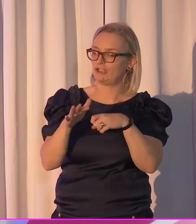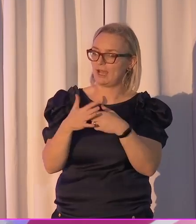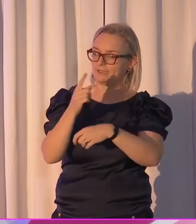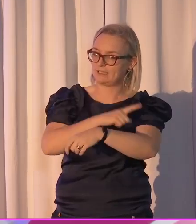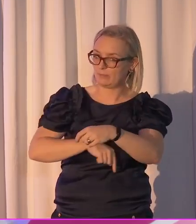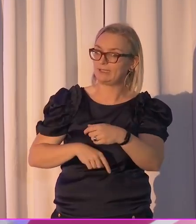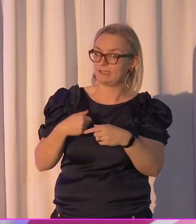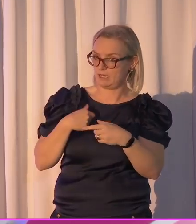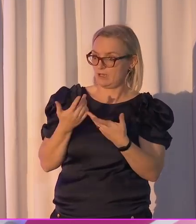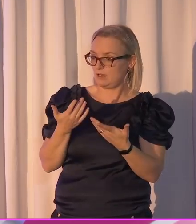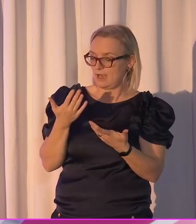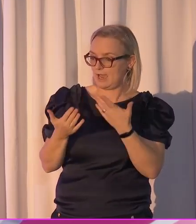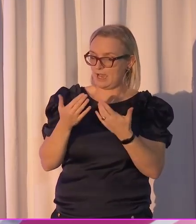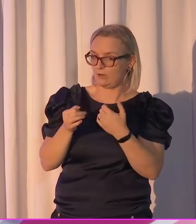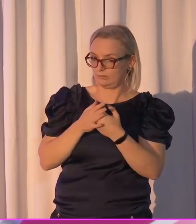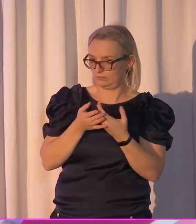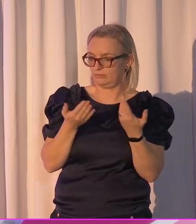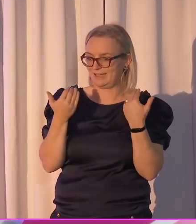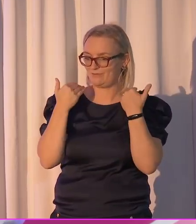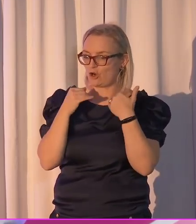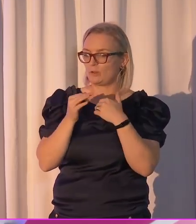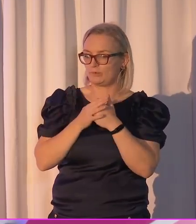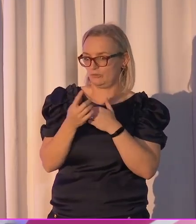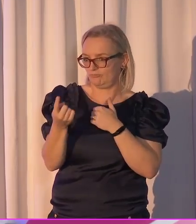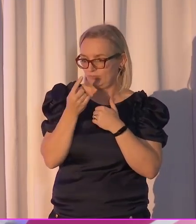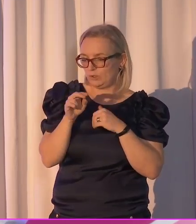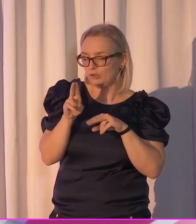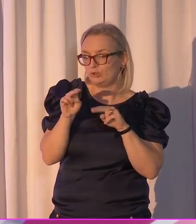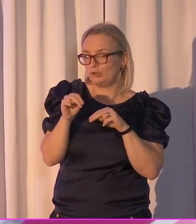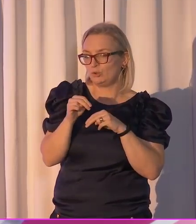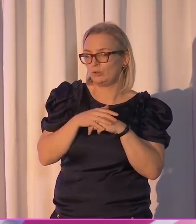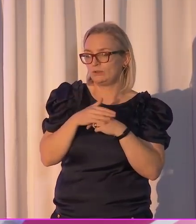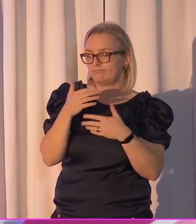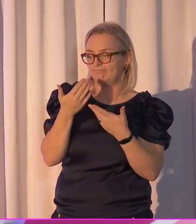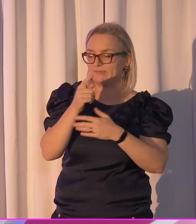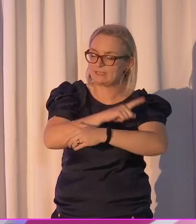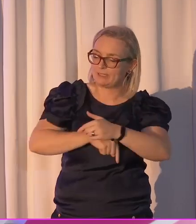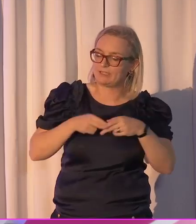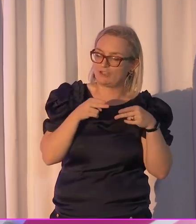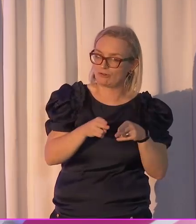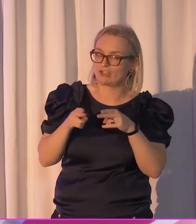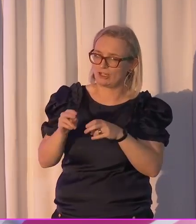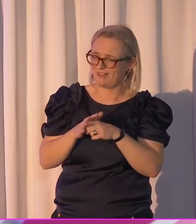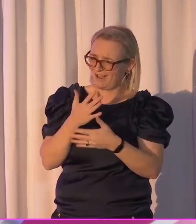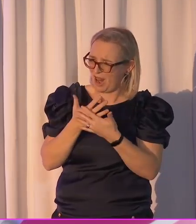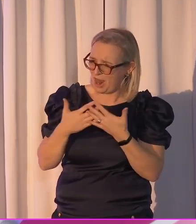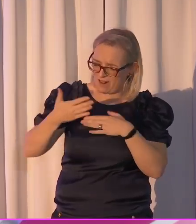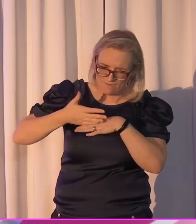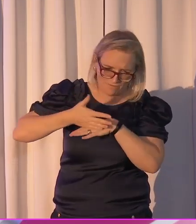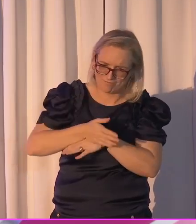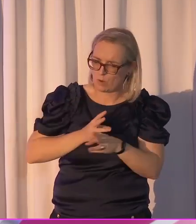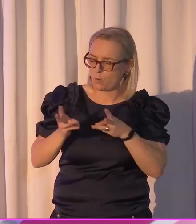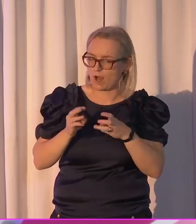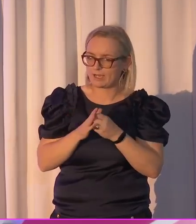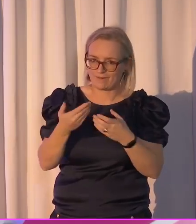consultation to inform the development of the forthcoming national disability strategy. It was a huge undertaking involving over